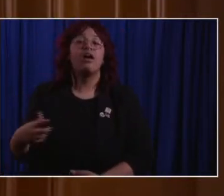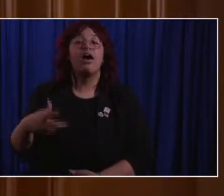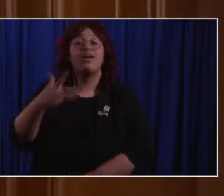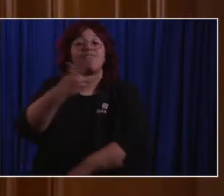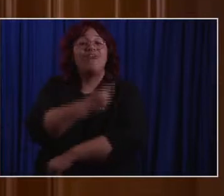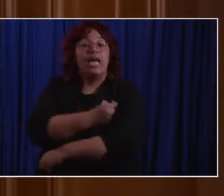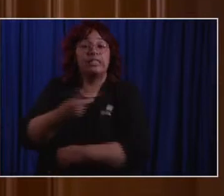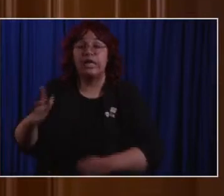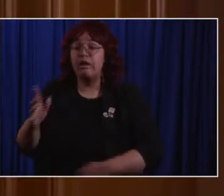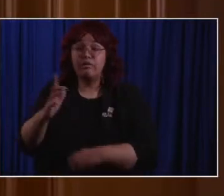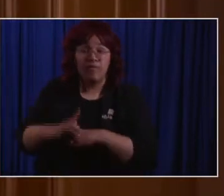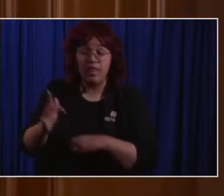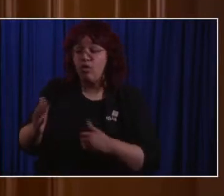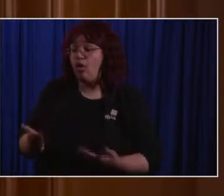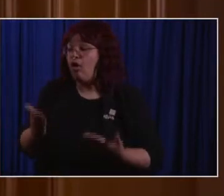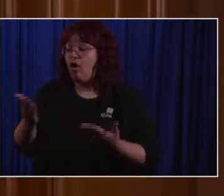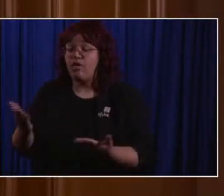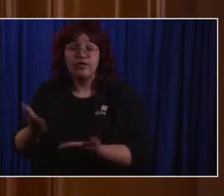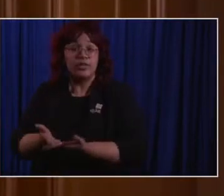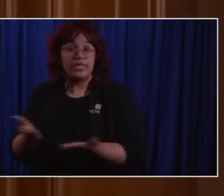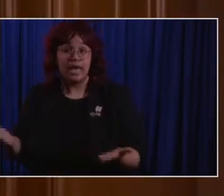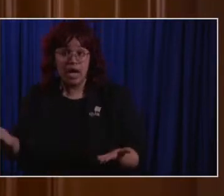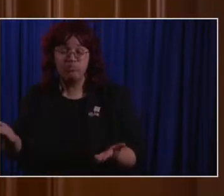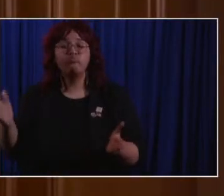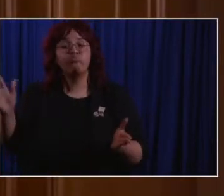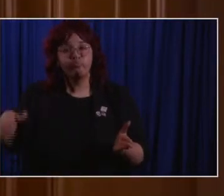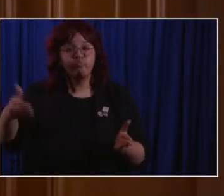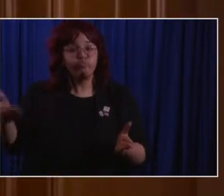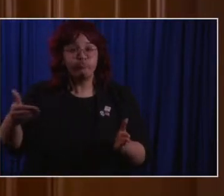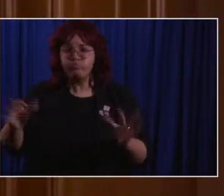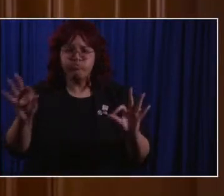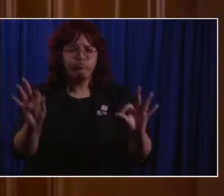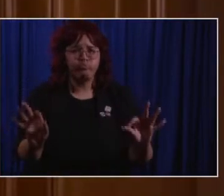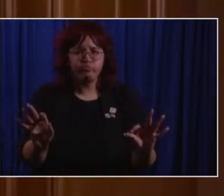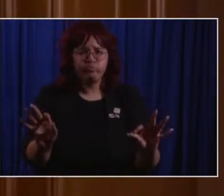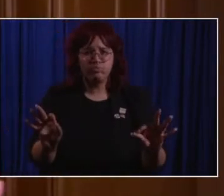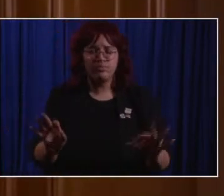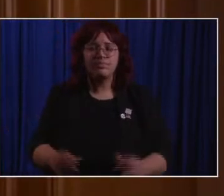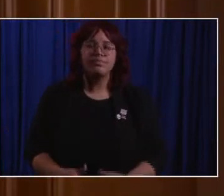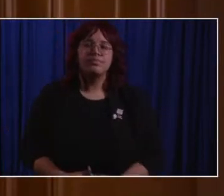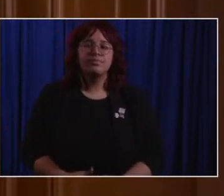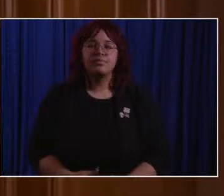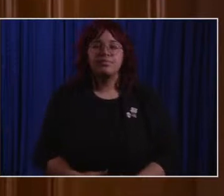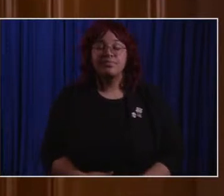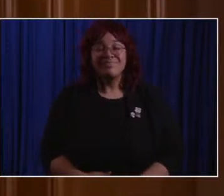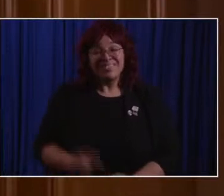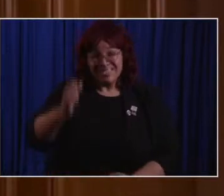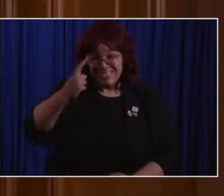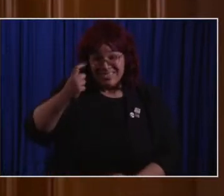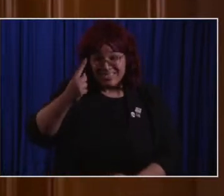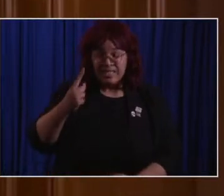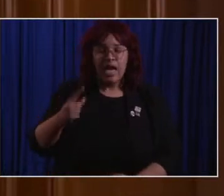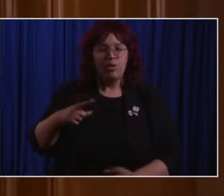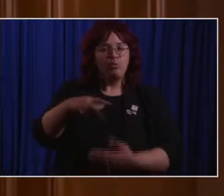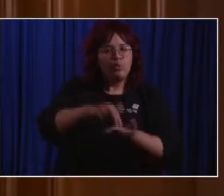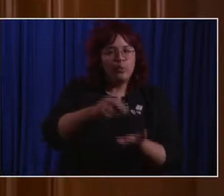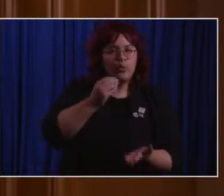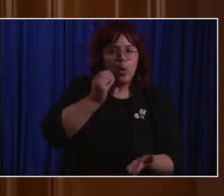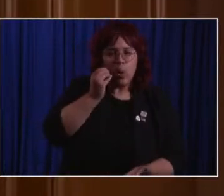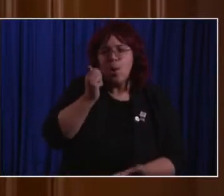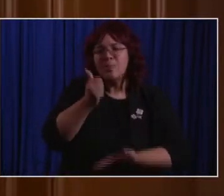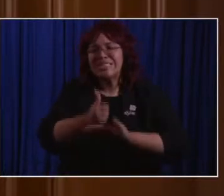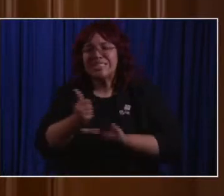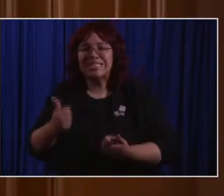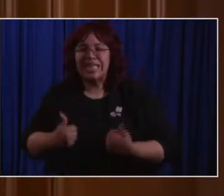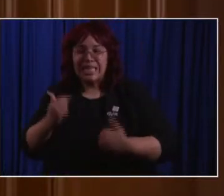homes. But we do know that when staff is not vaccinated, that